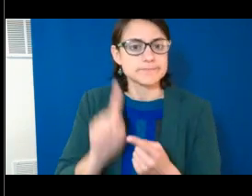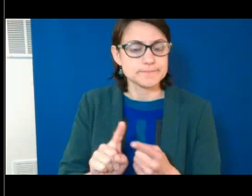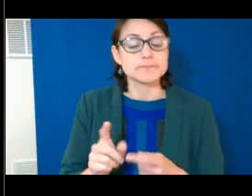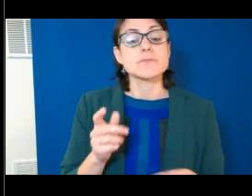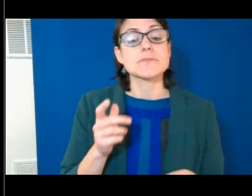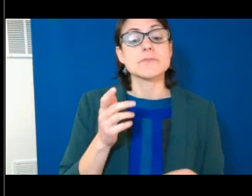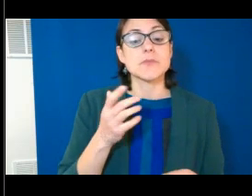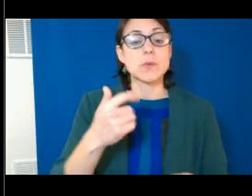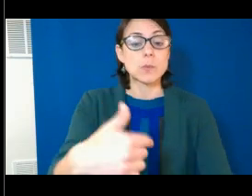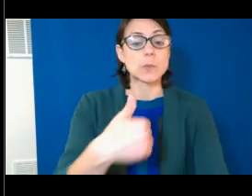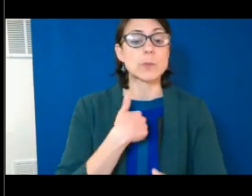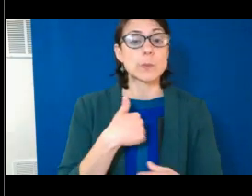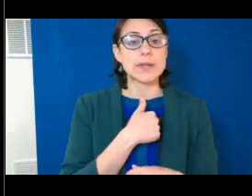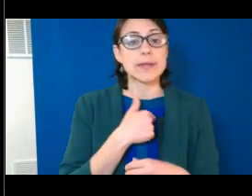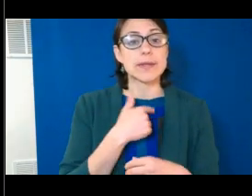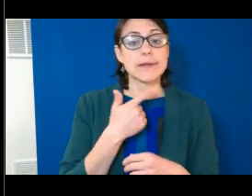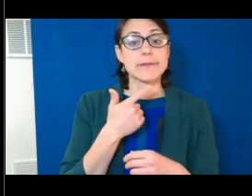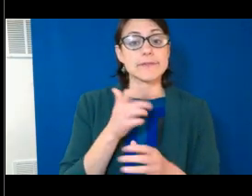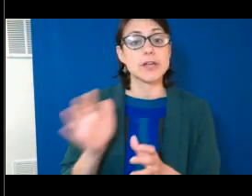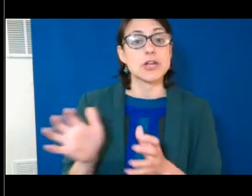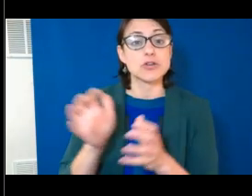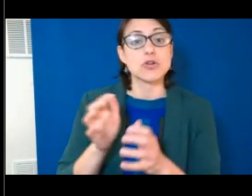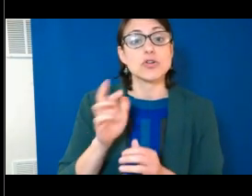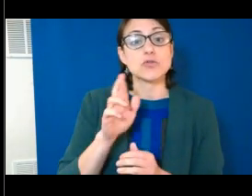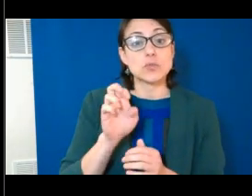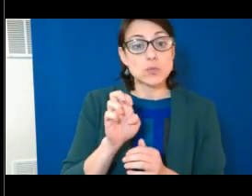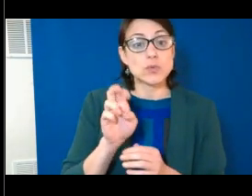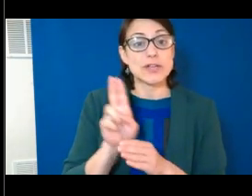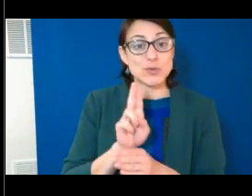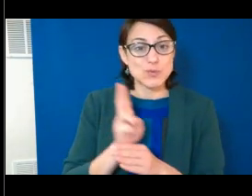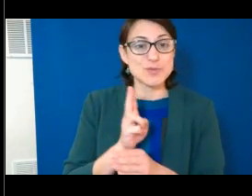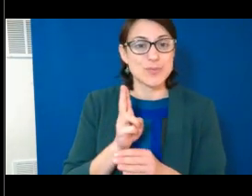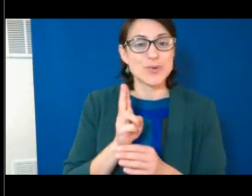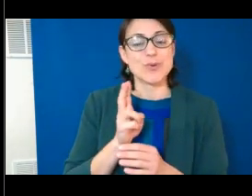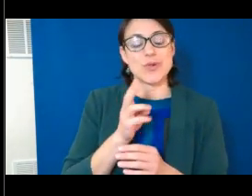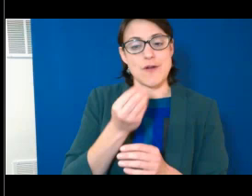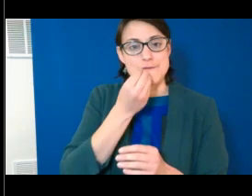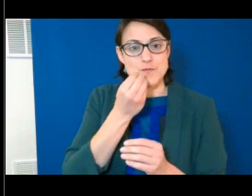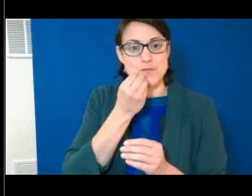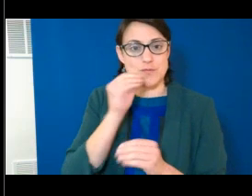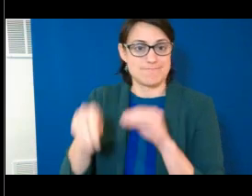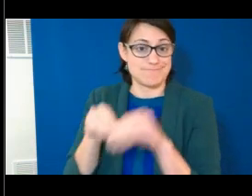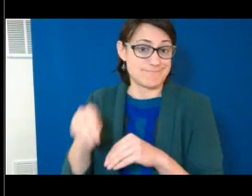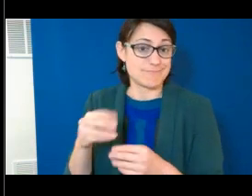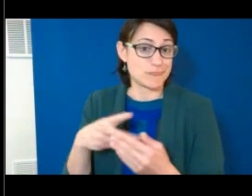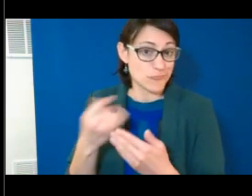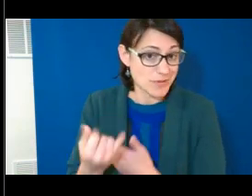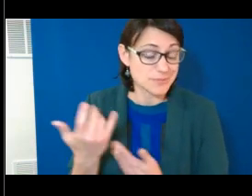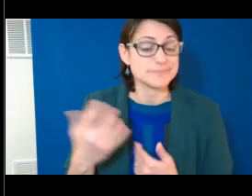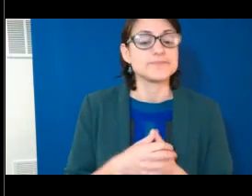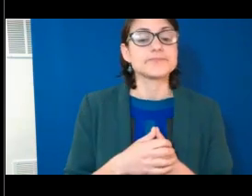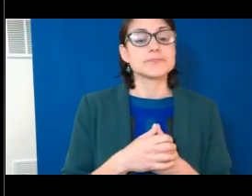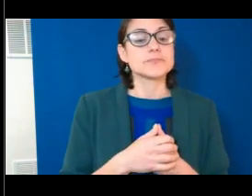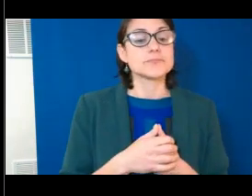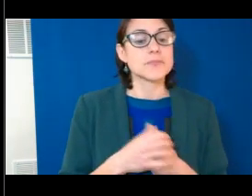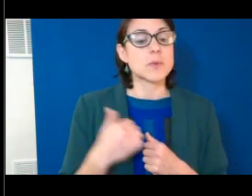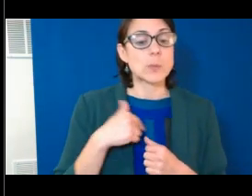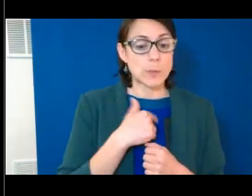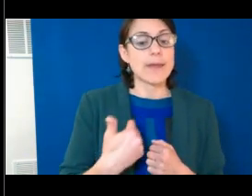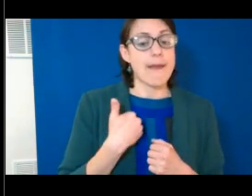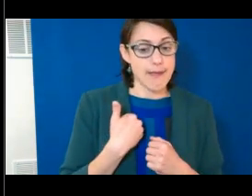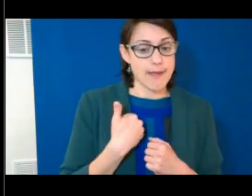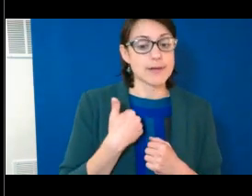been some engagement there. Now, before I came onto Trash-Free Waters, we actually did have a corporate roundtable that then Administrator Gina